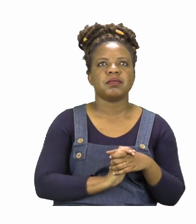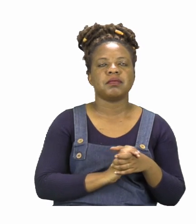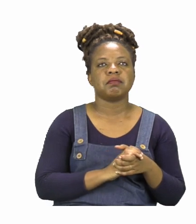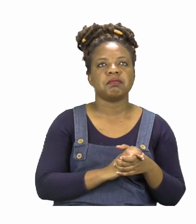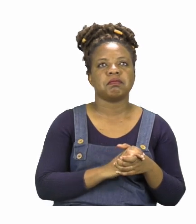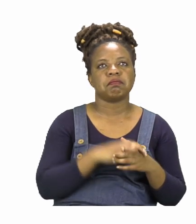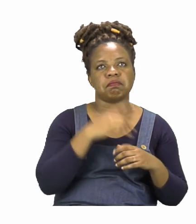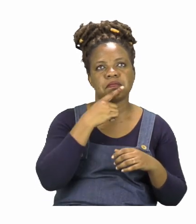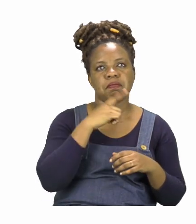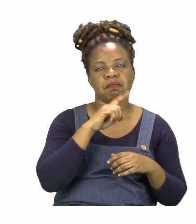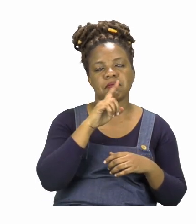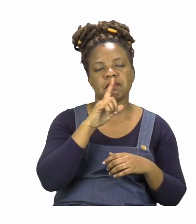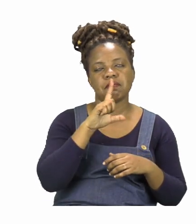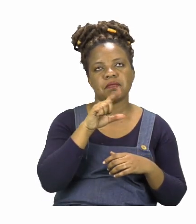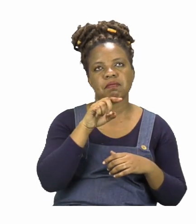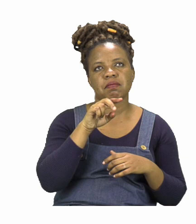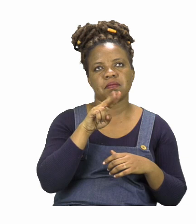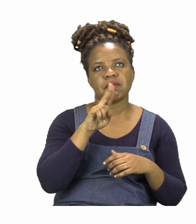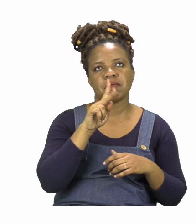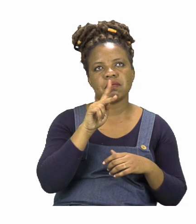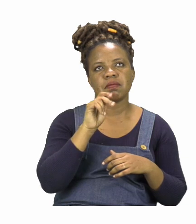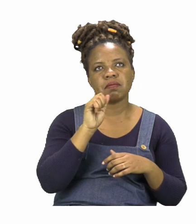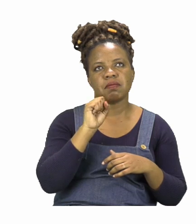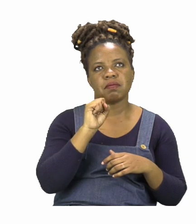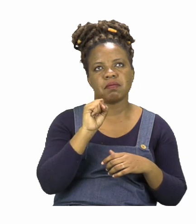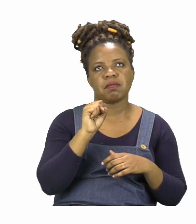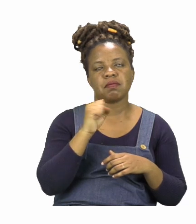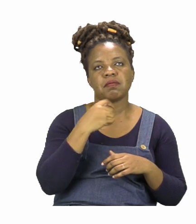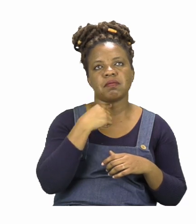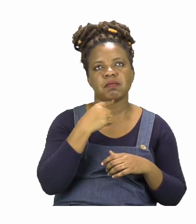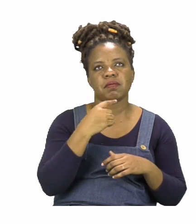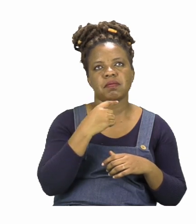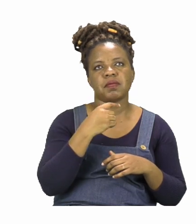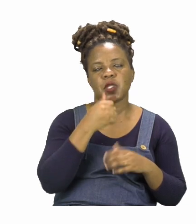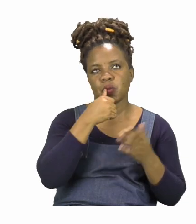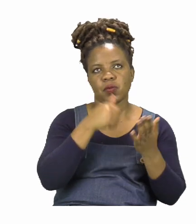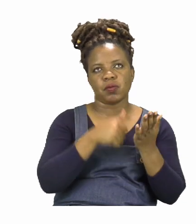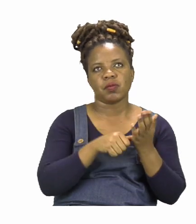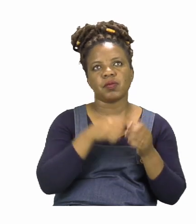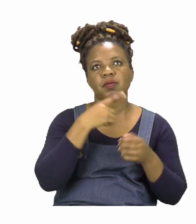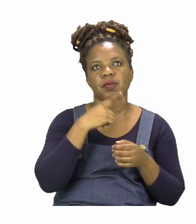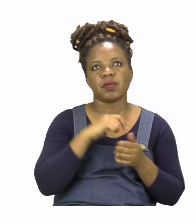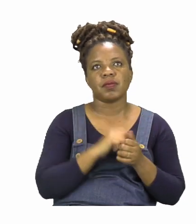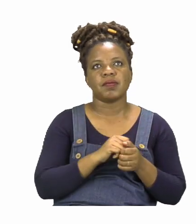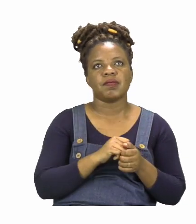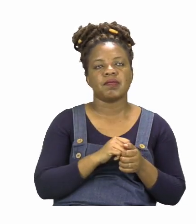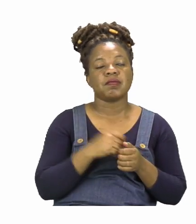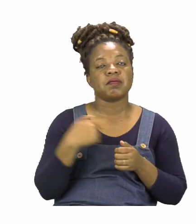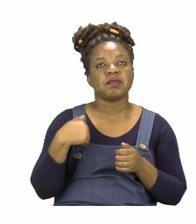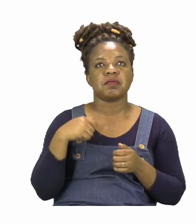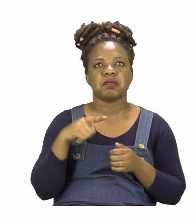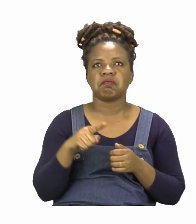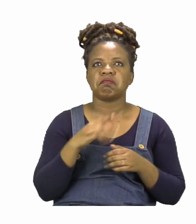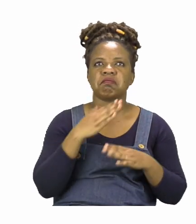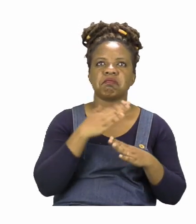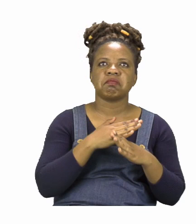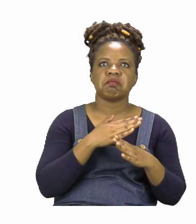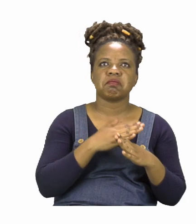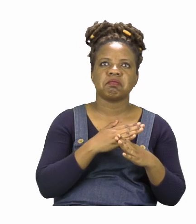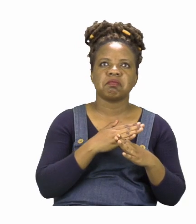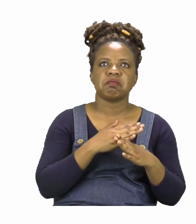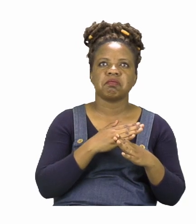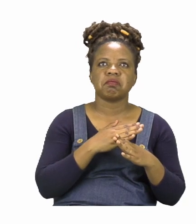Mr. Lucas is a postman. He doesn't work in the post office.